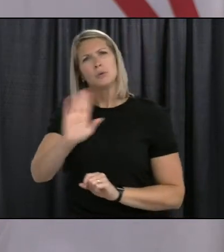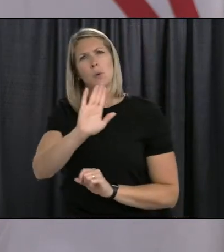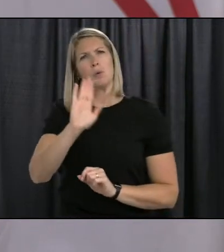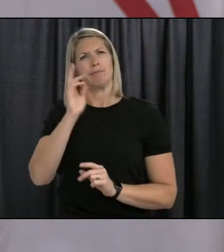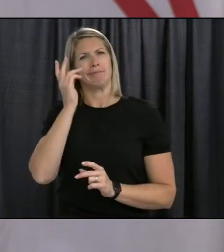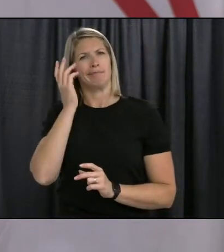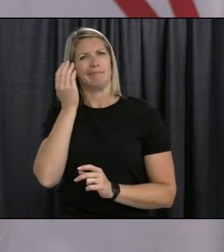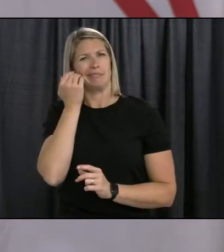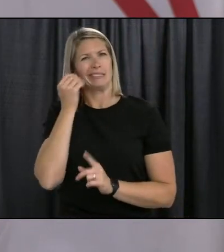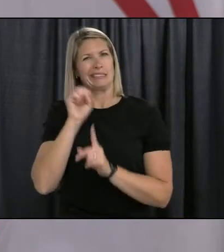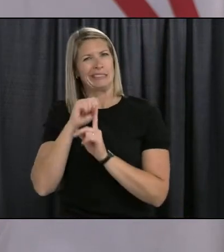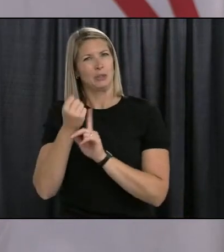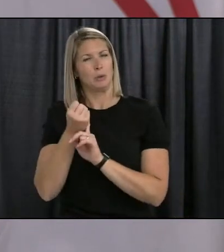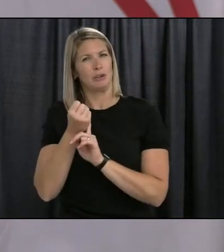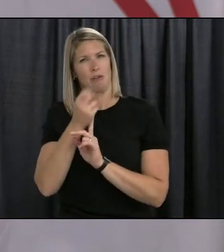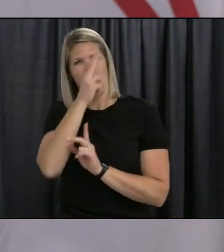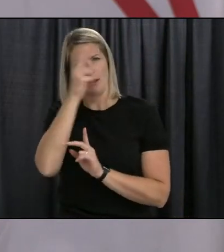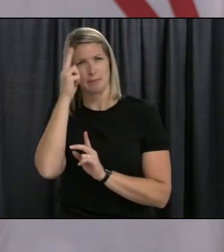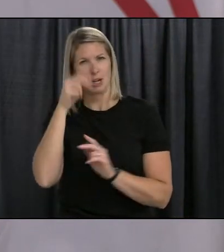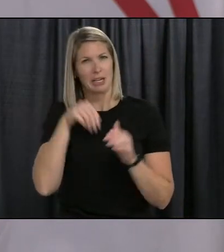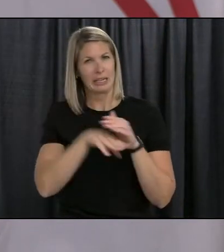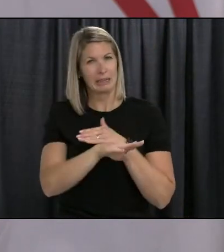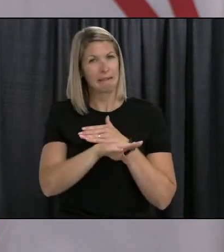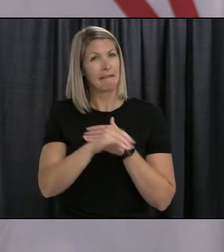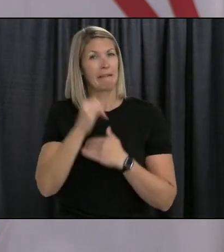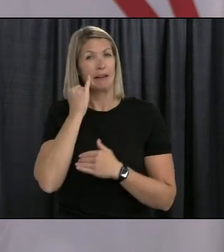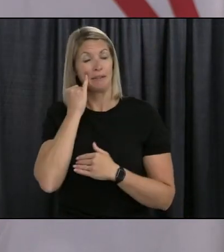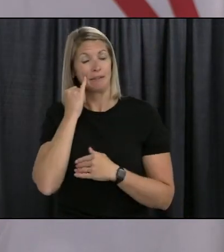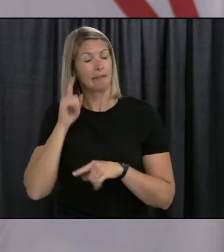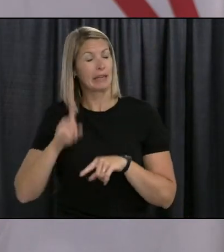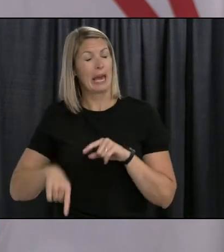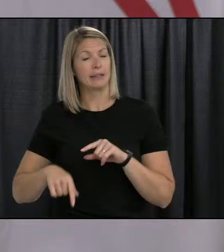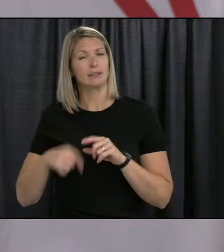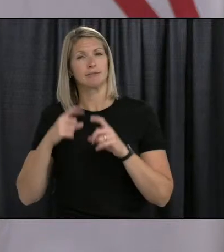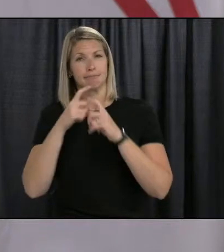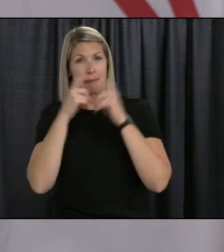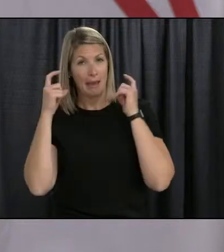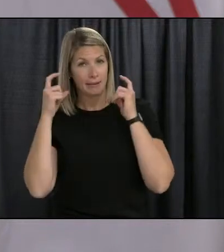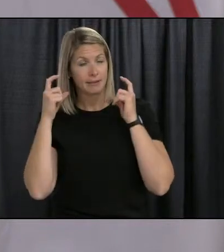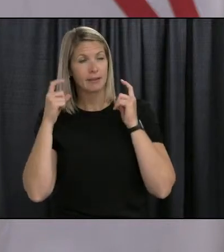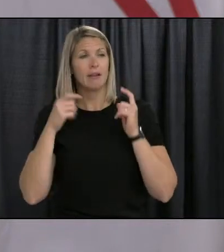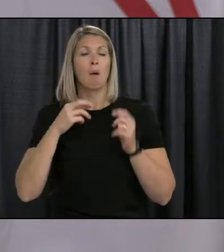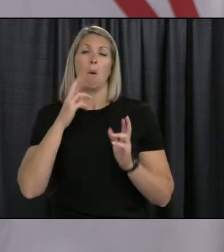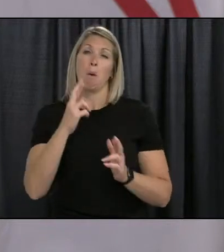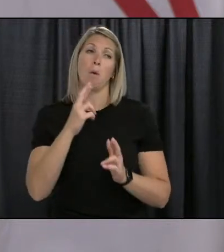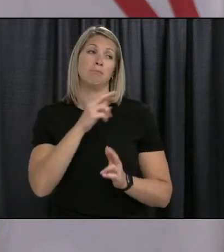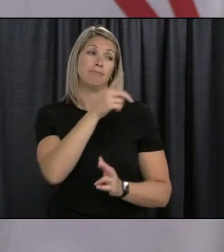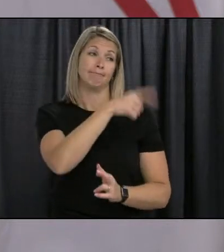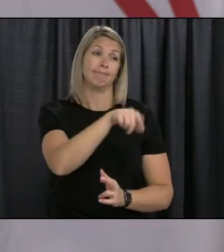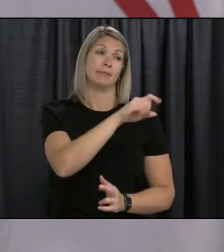a mask, I would certainly advocate kindness and respect in that situation.